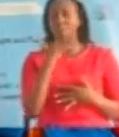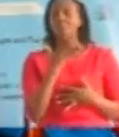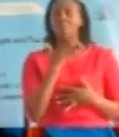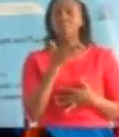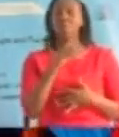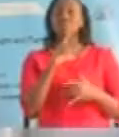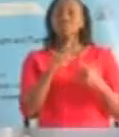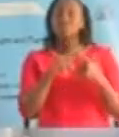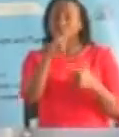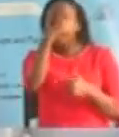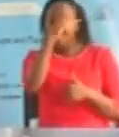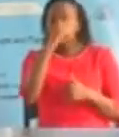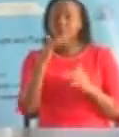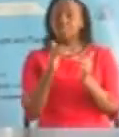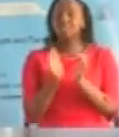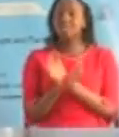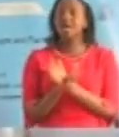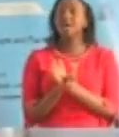of 2021.